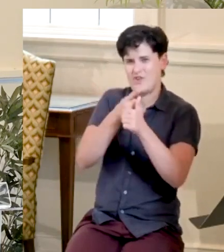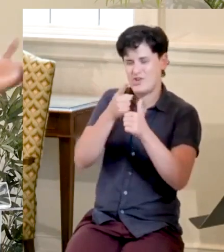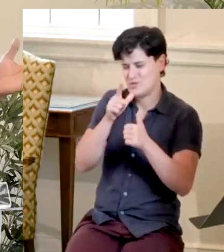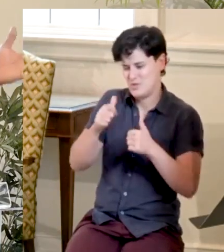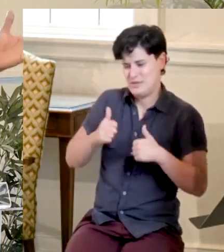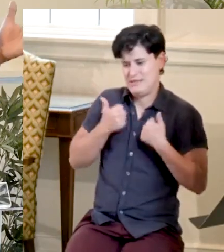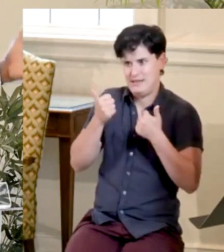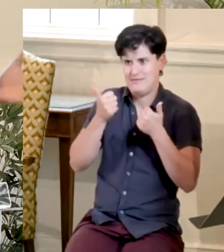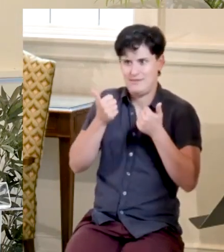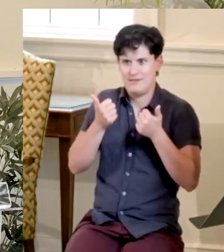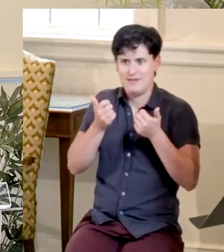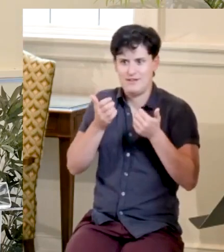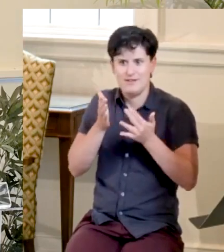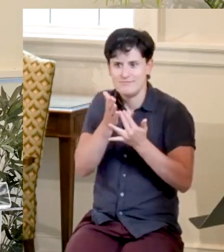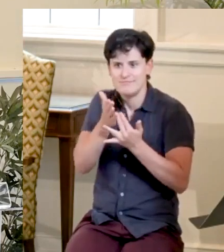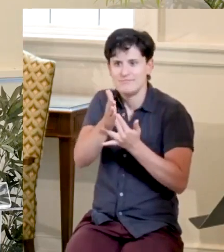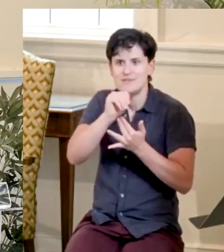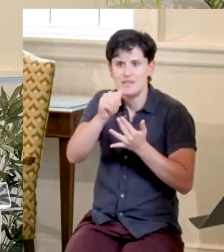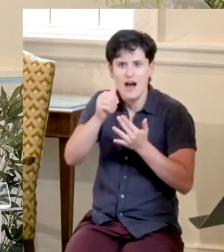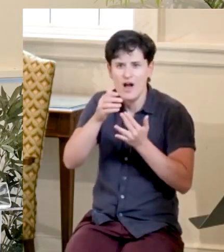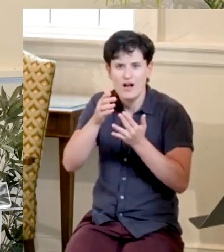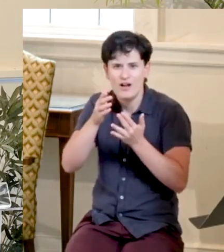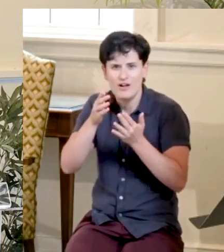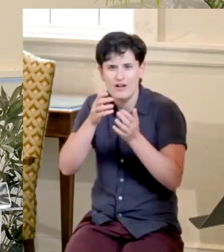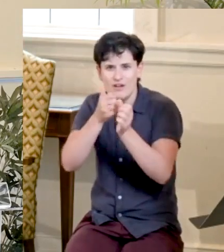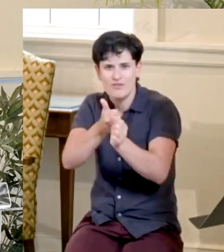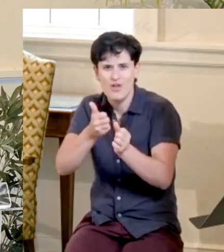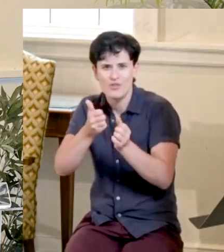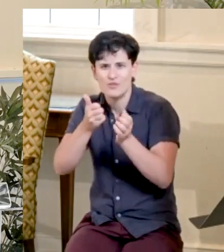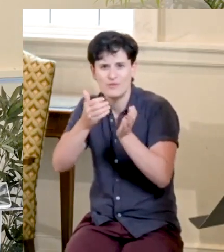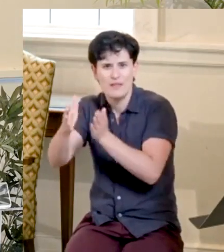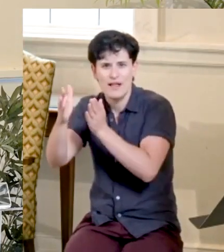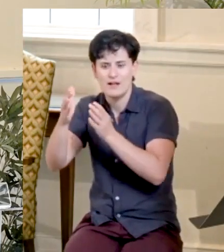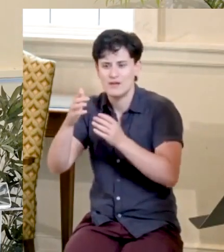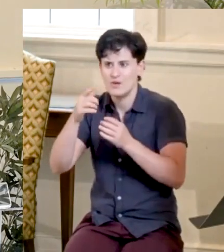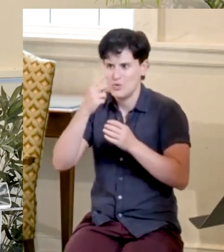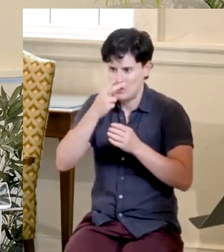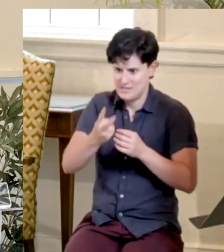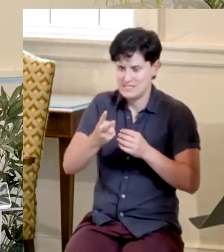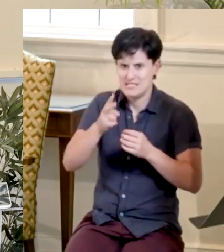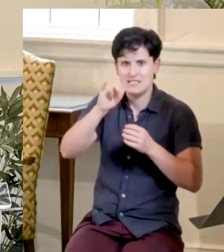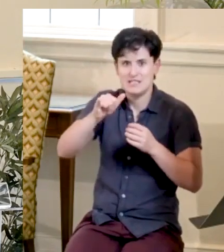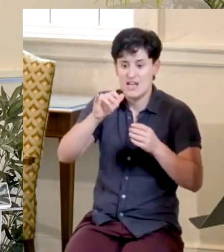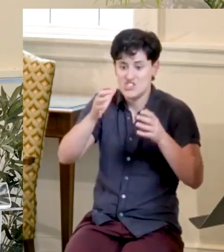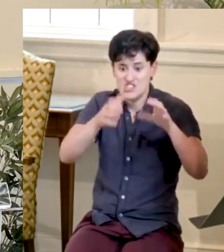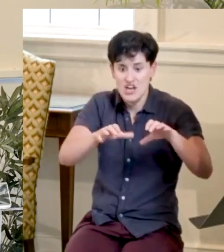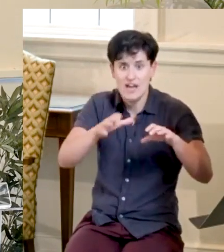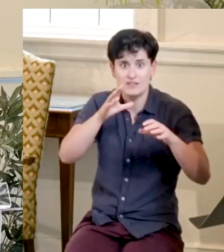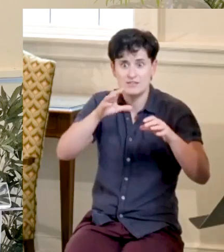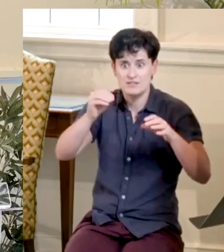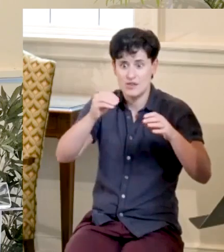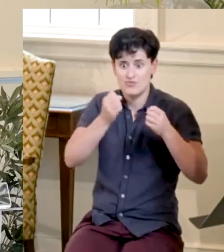stories teach us that struggle and redemption is woven into humanity's oldest